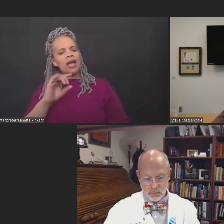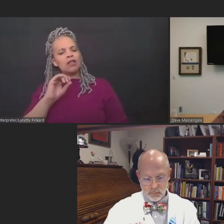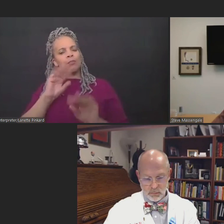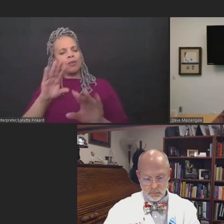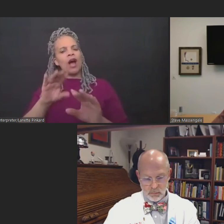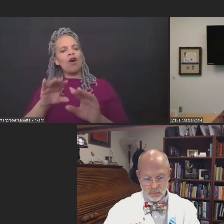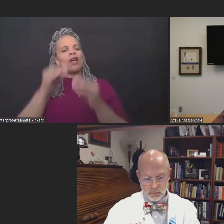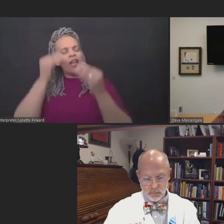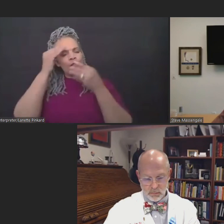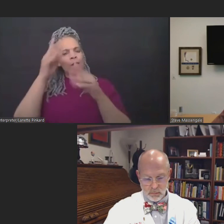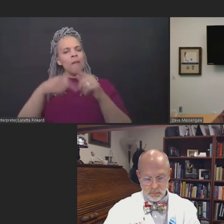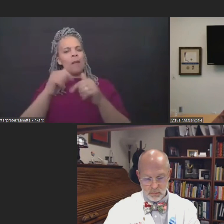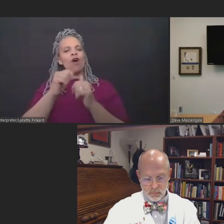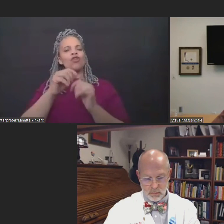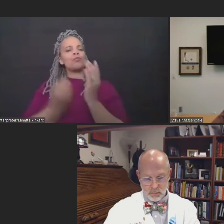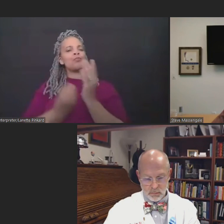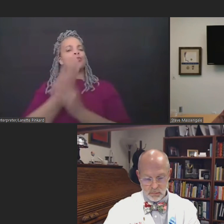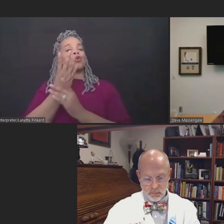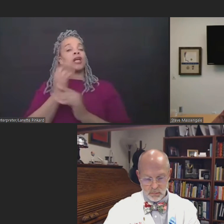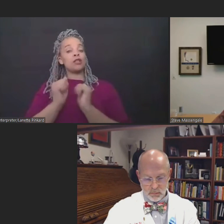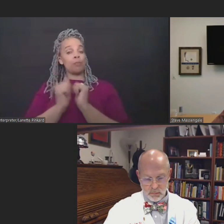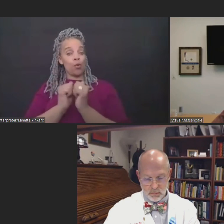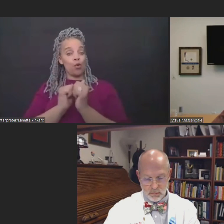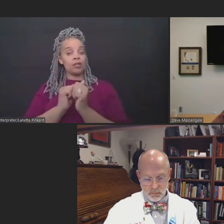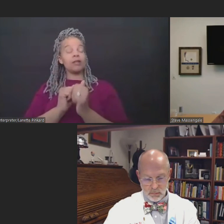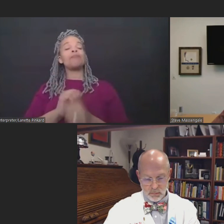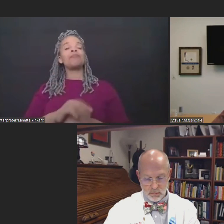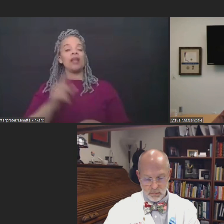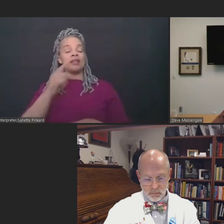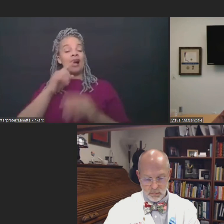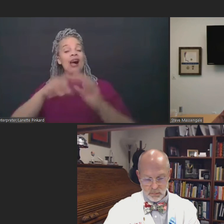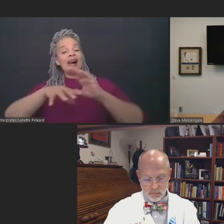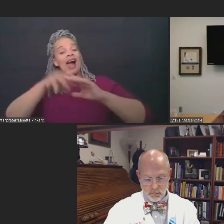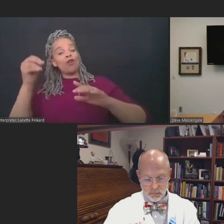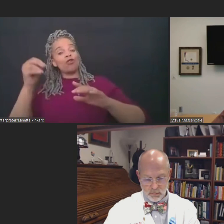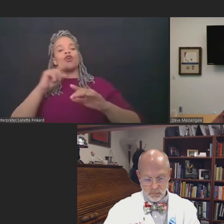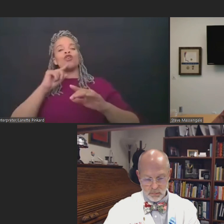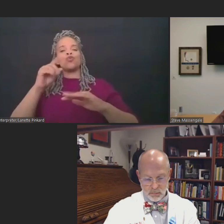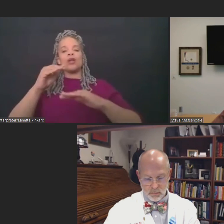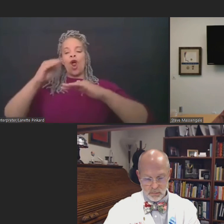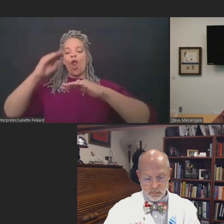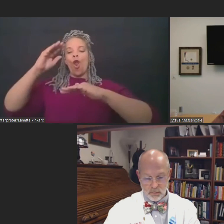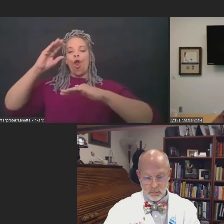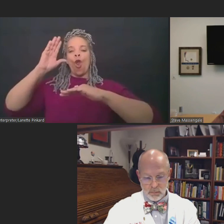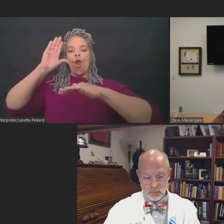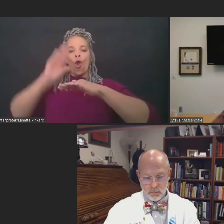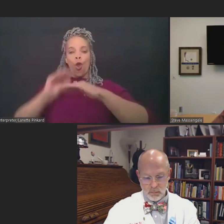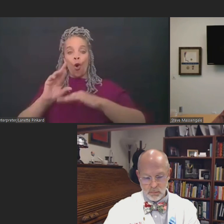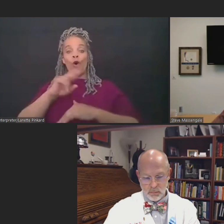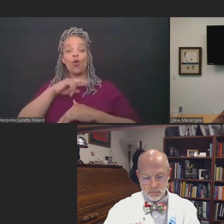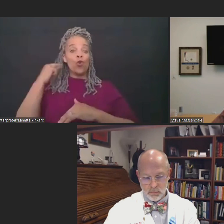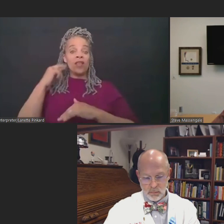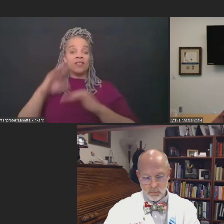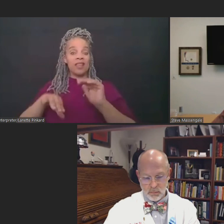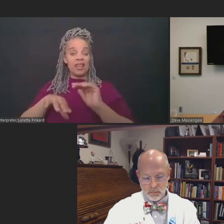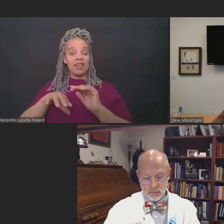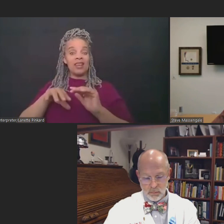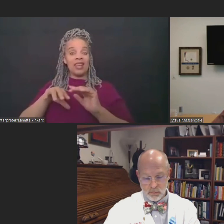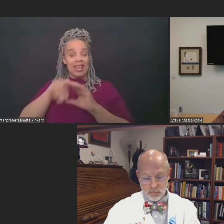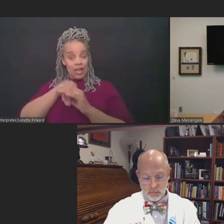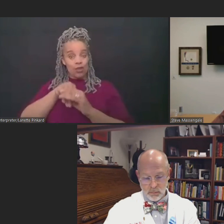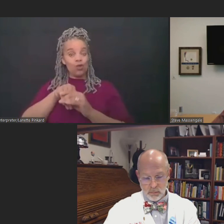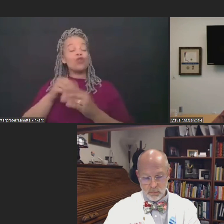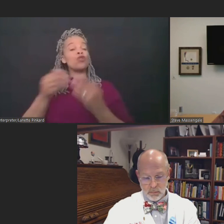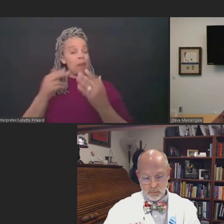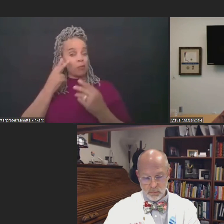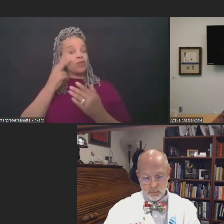spring sports, and they even said that outdoor is lower risk than indoor. So hopefully we'll see some changes soon. Thank